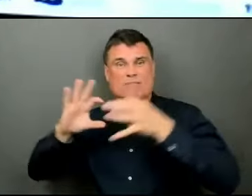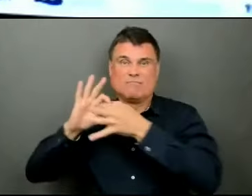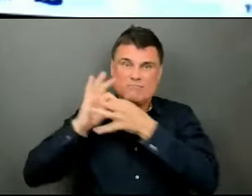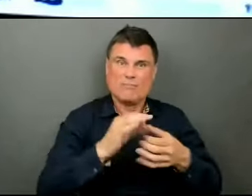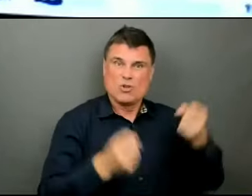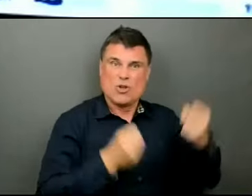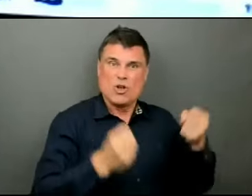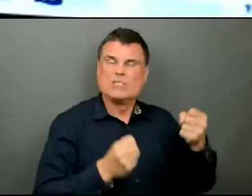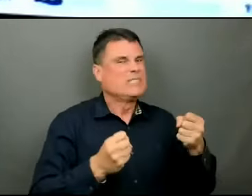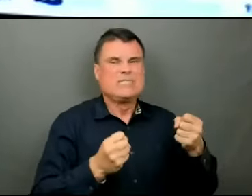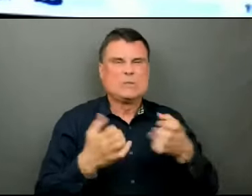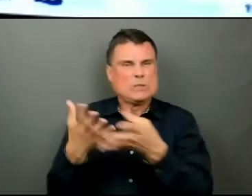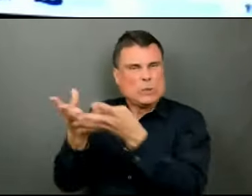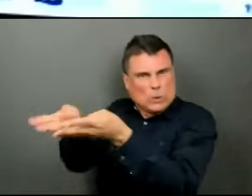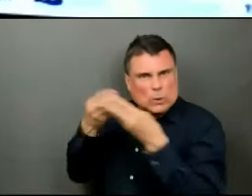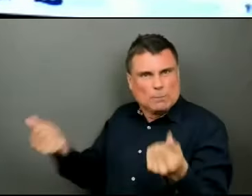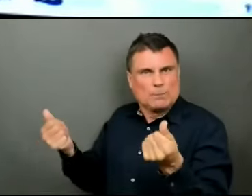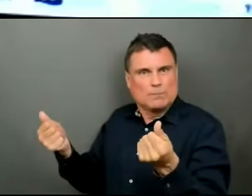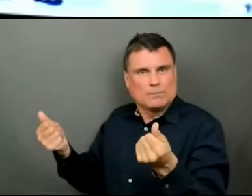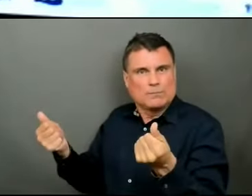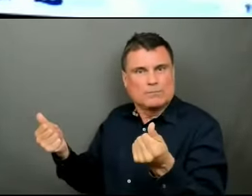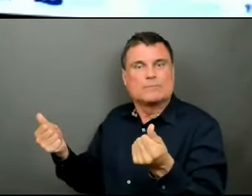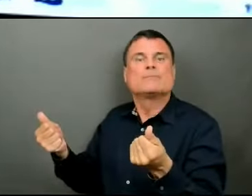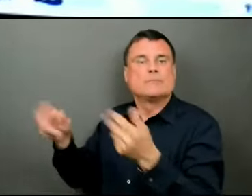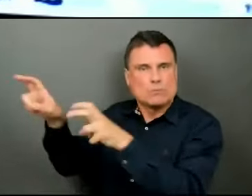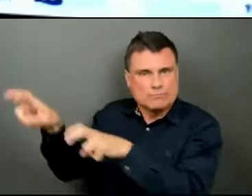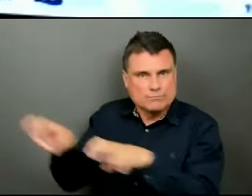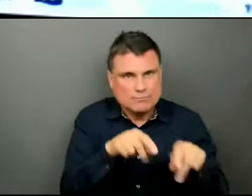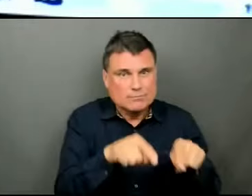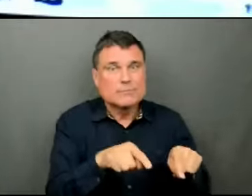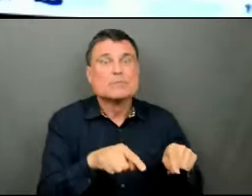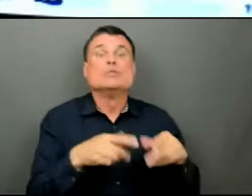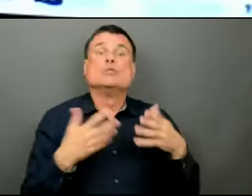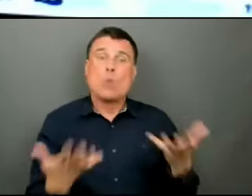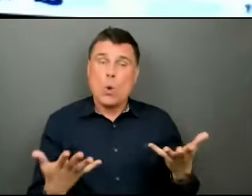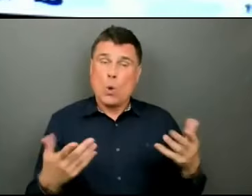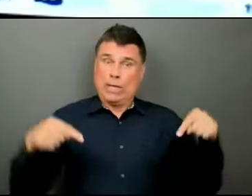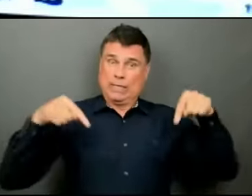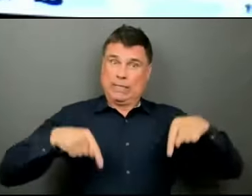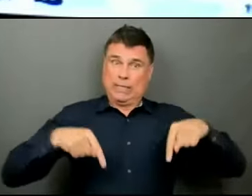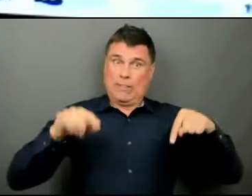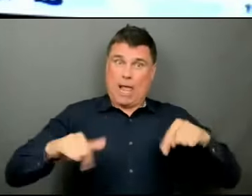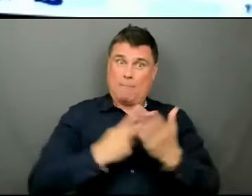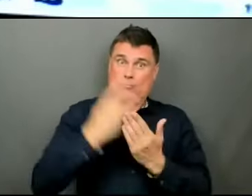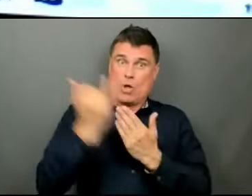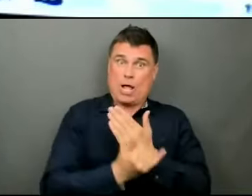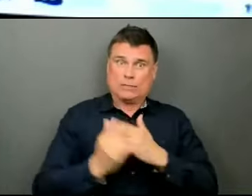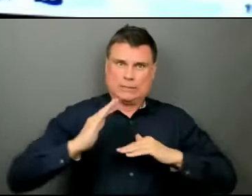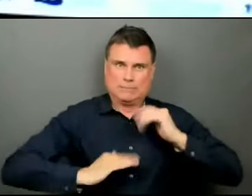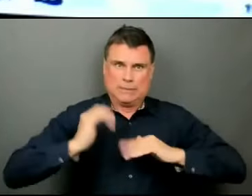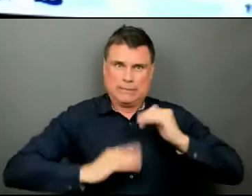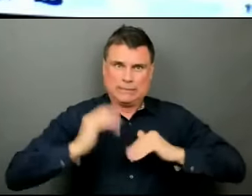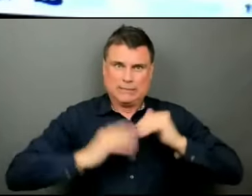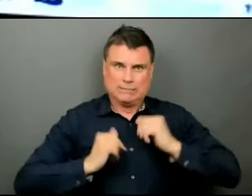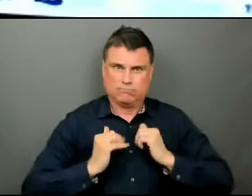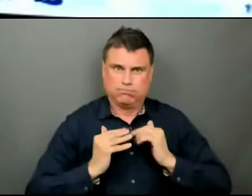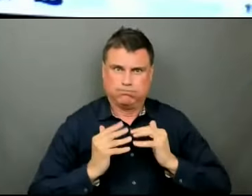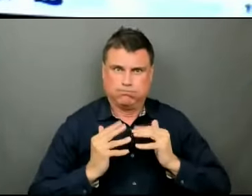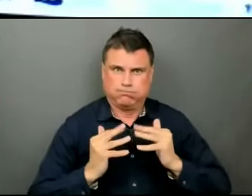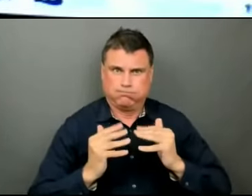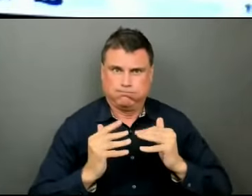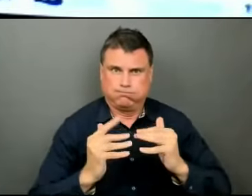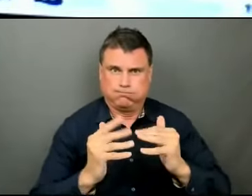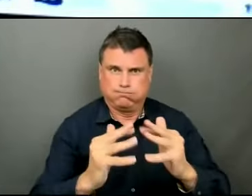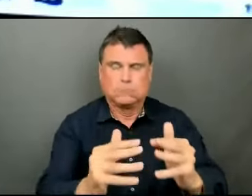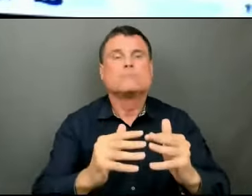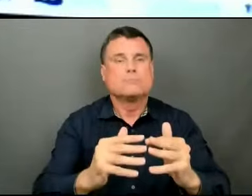economic opportunity to produce the infrastructure needed right here in Canada. Just